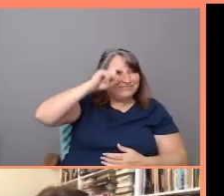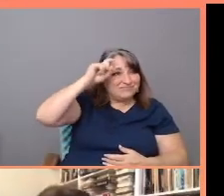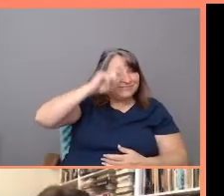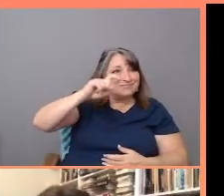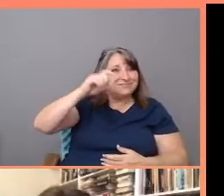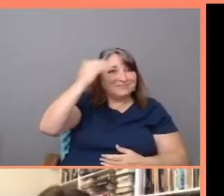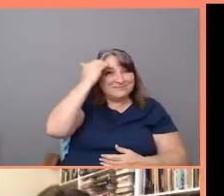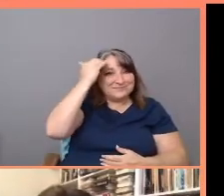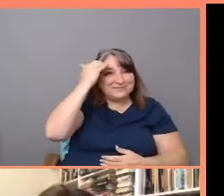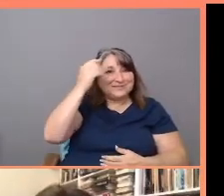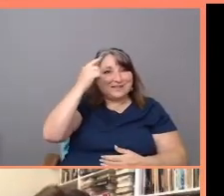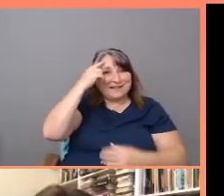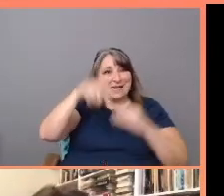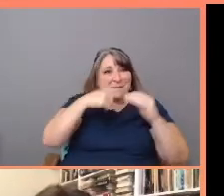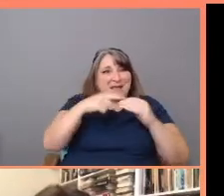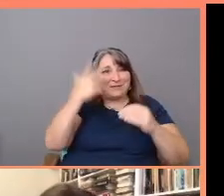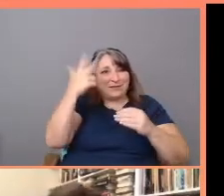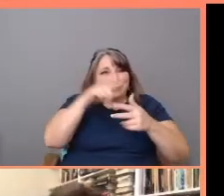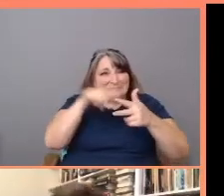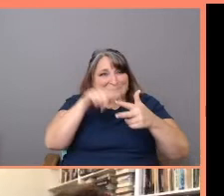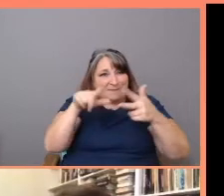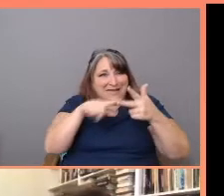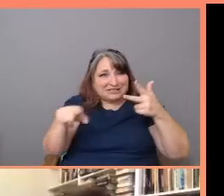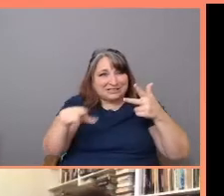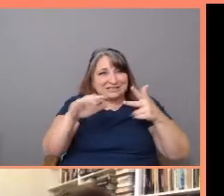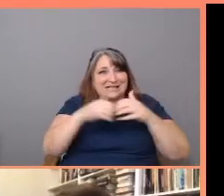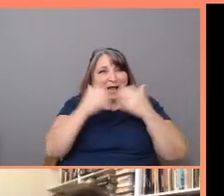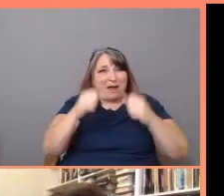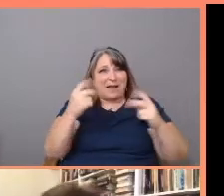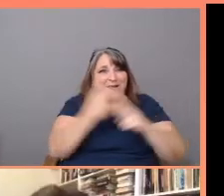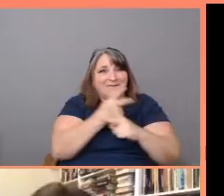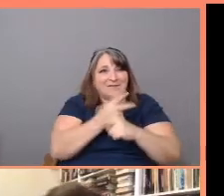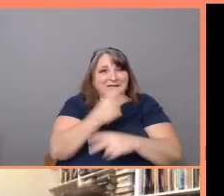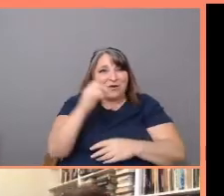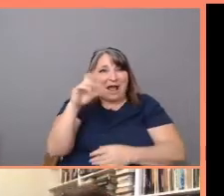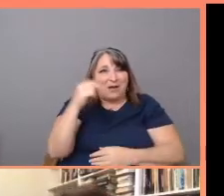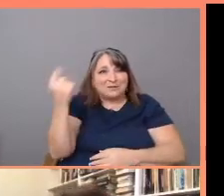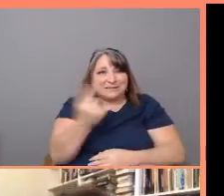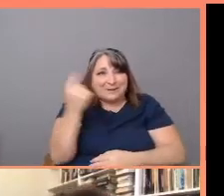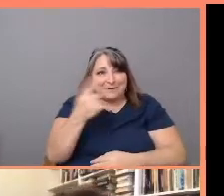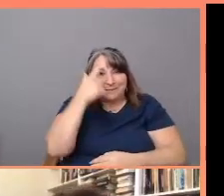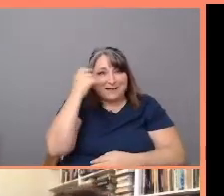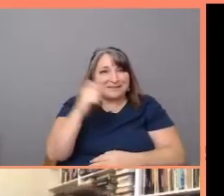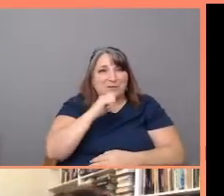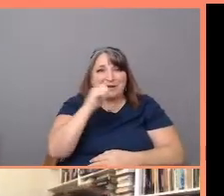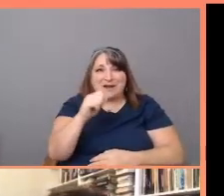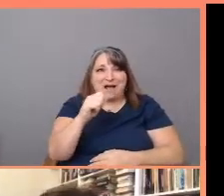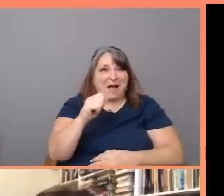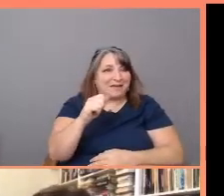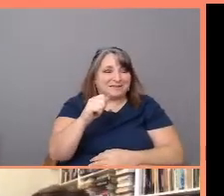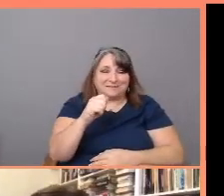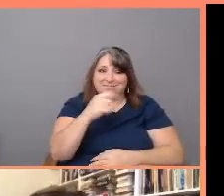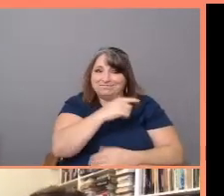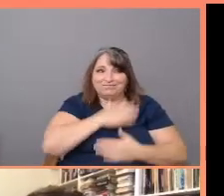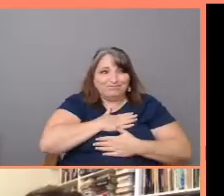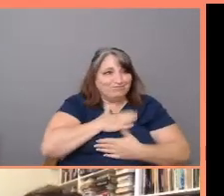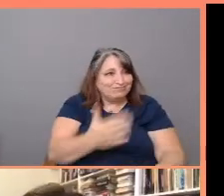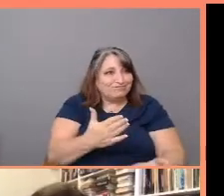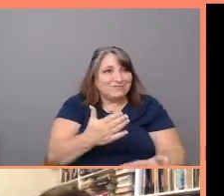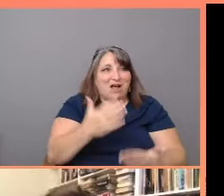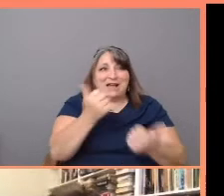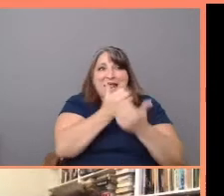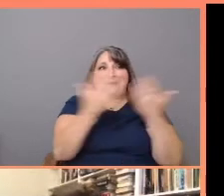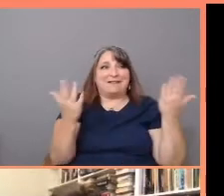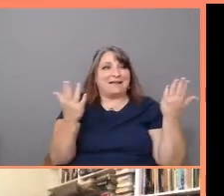the 3 dimensions, and how I could figure something out, because they weren't budging on anything else. And then the